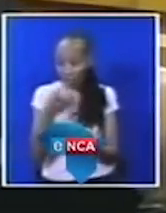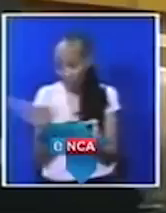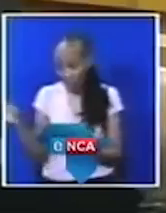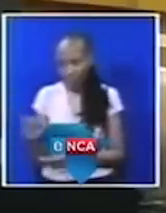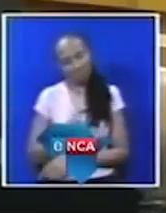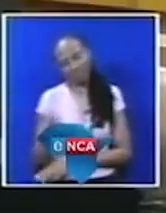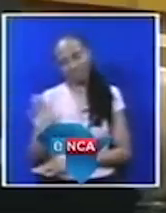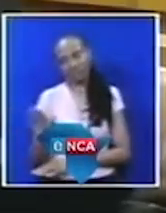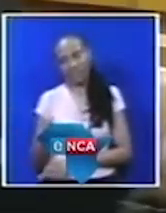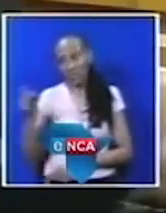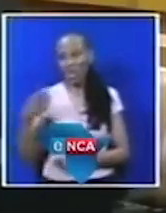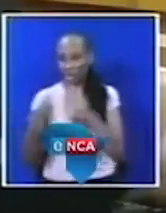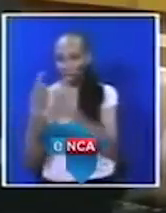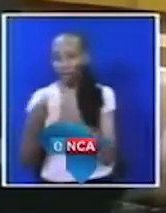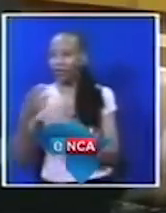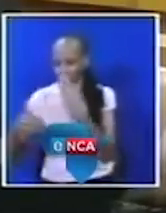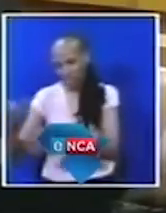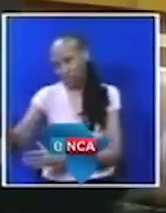bark.